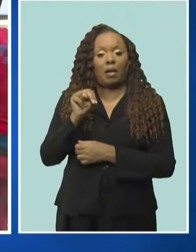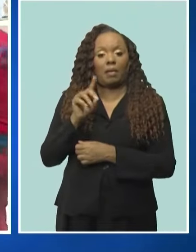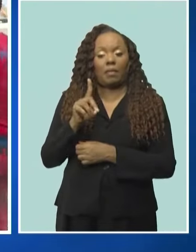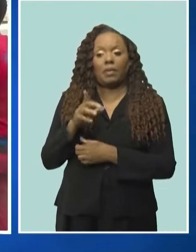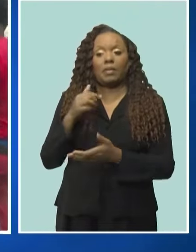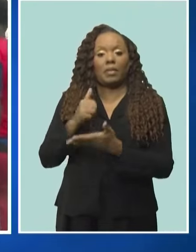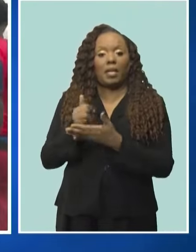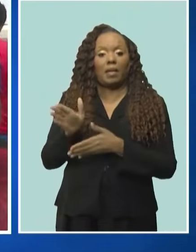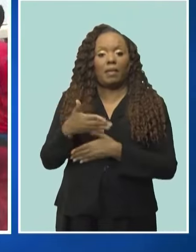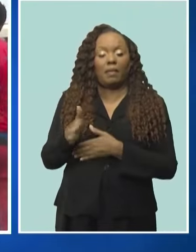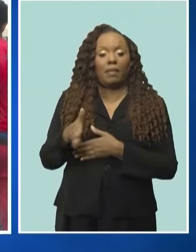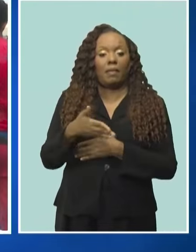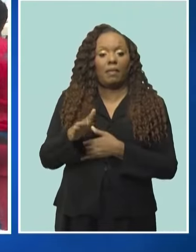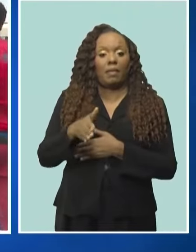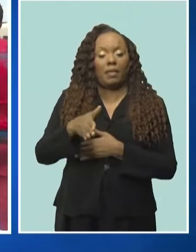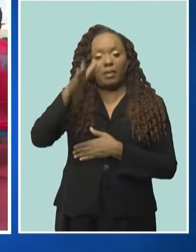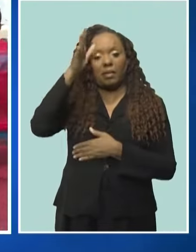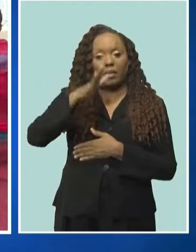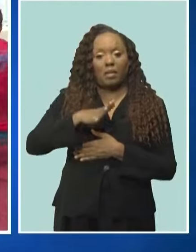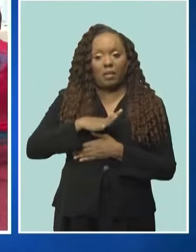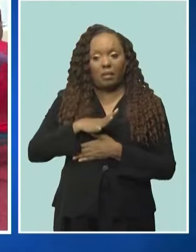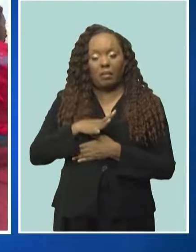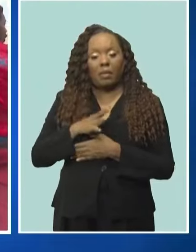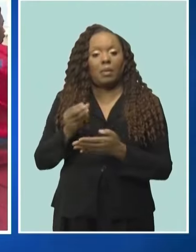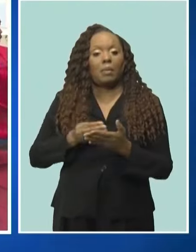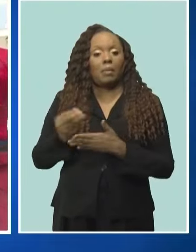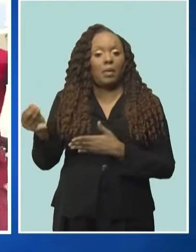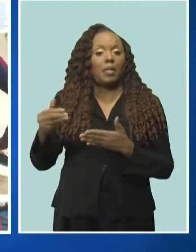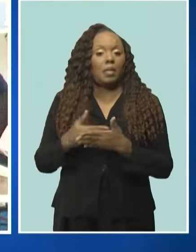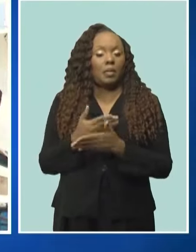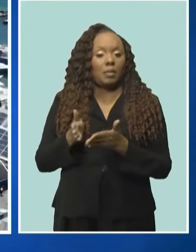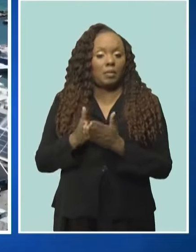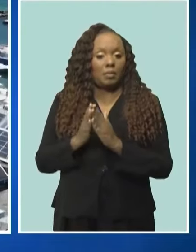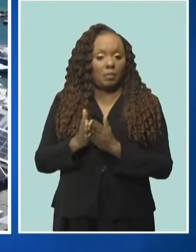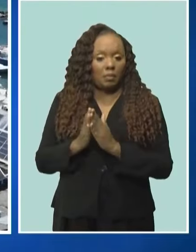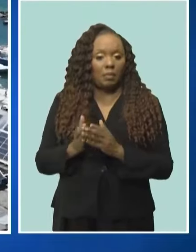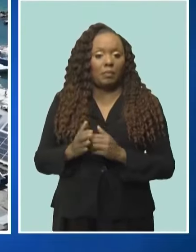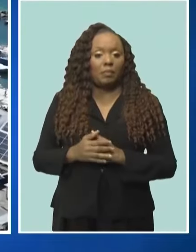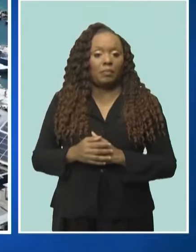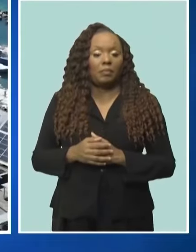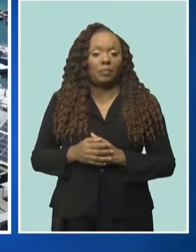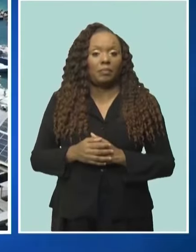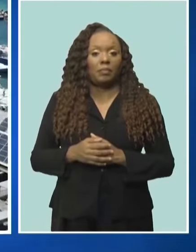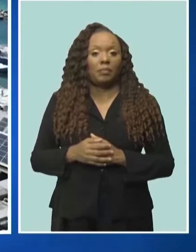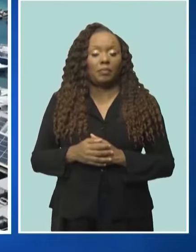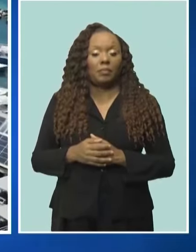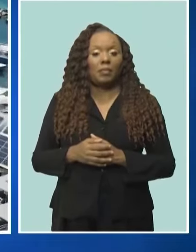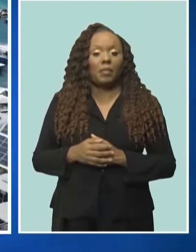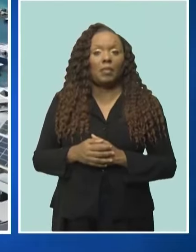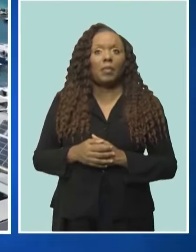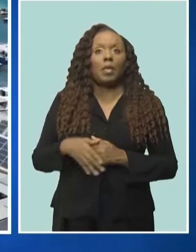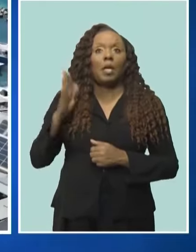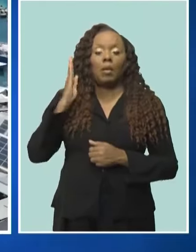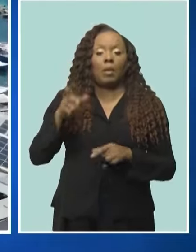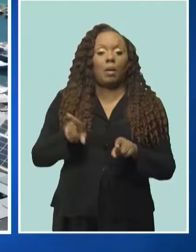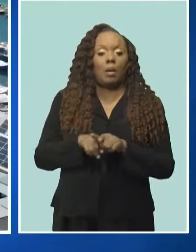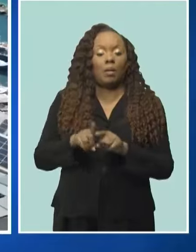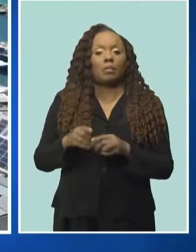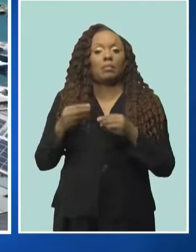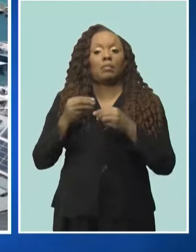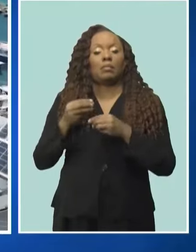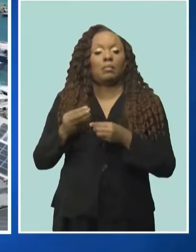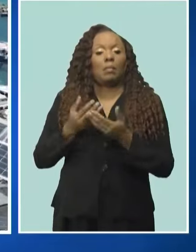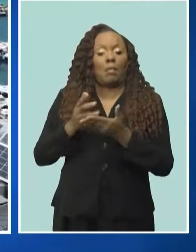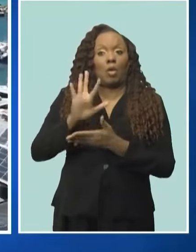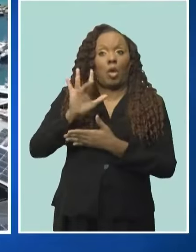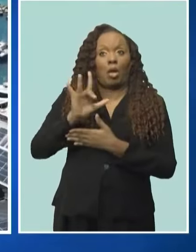fishermen finance new vessels. Additionally, a government grant will be made available to fishermen in the tune of 25%